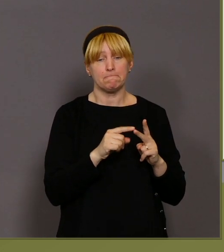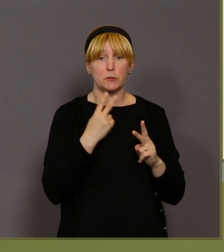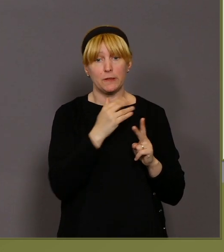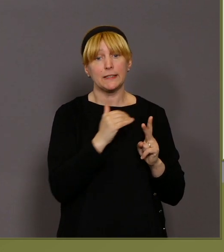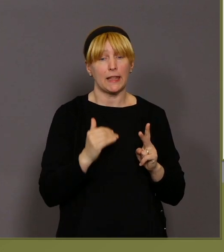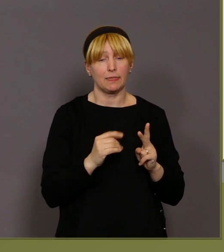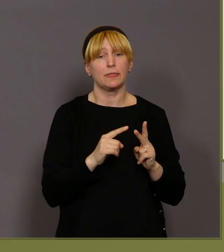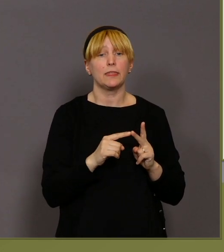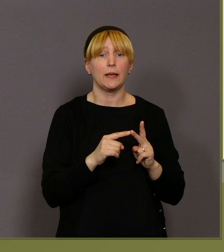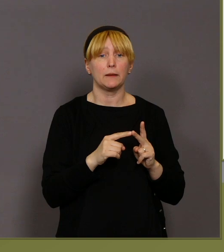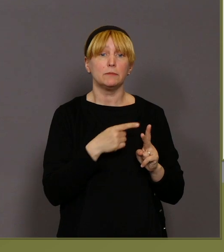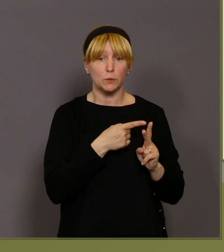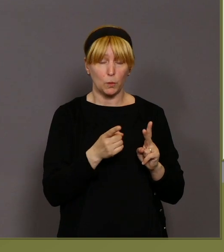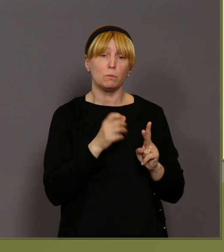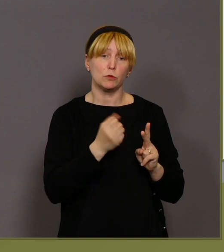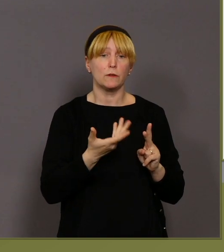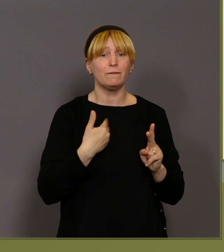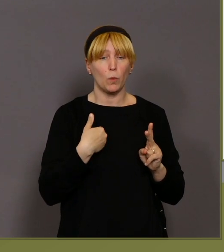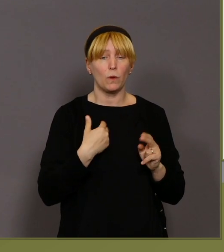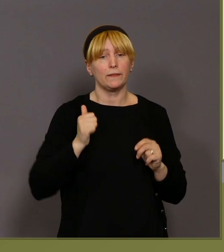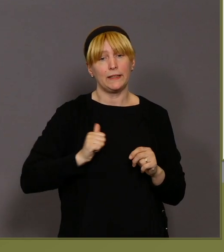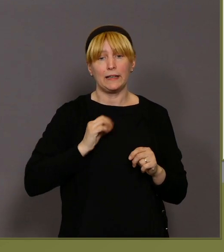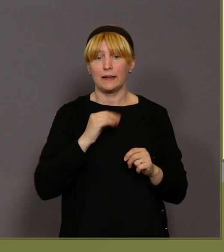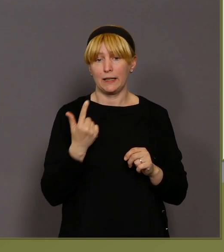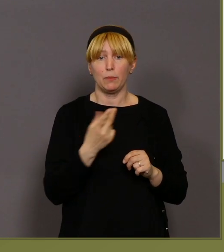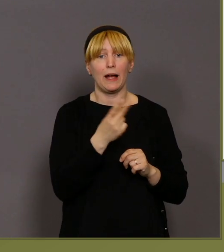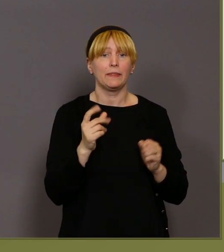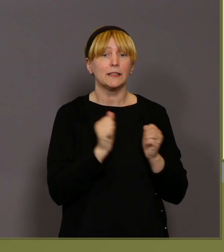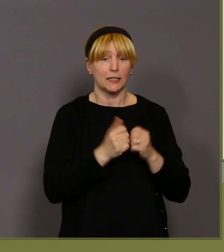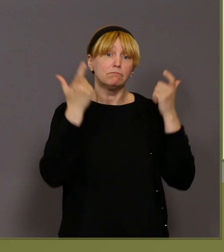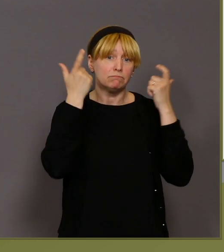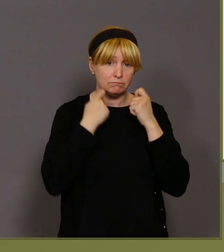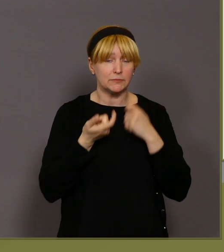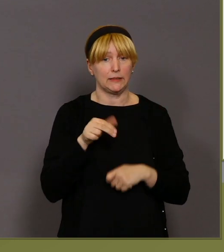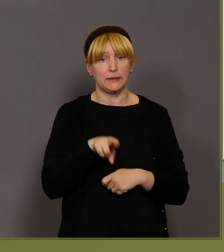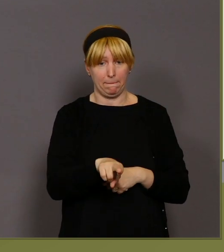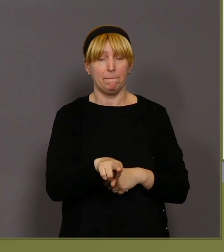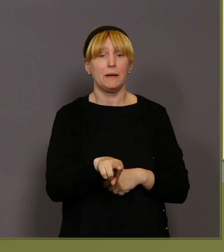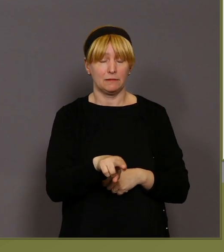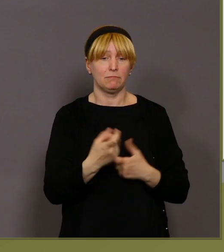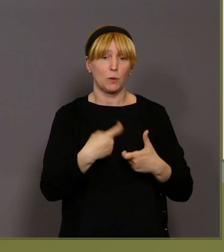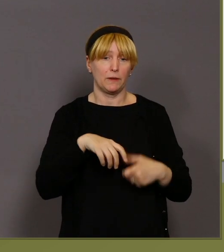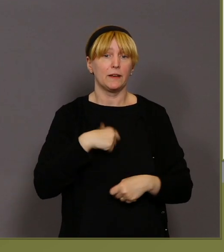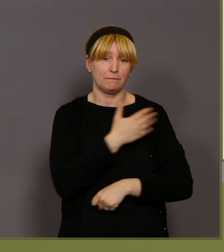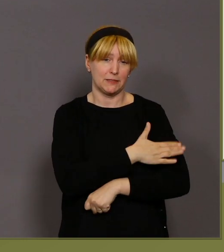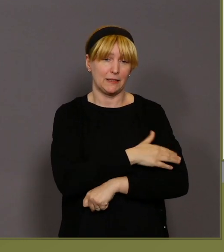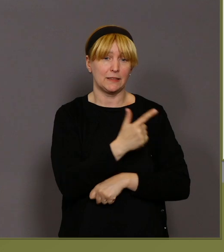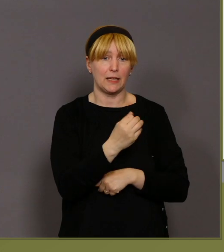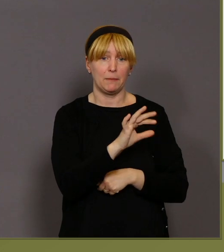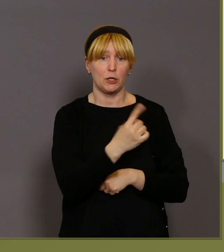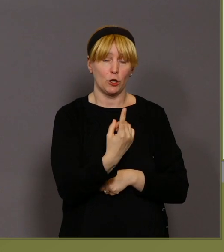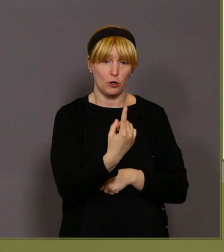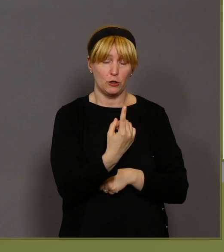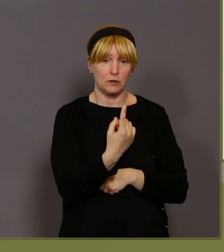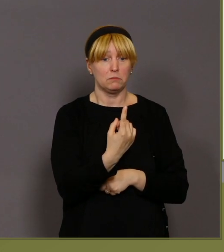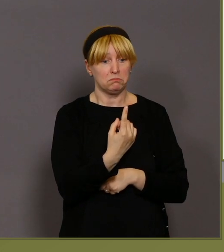need to get non-visual access to this self-service terminal. So that means that all